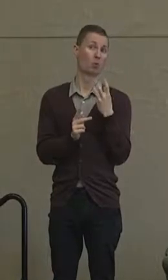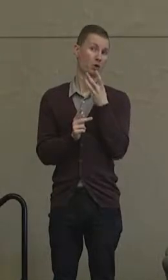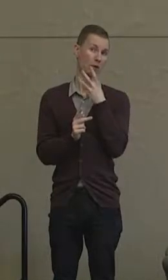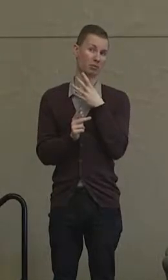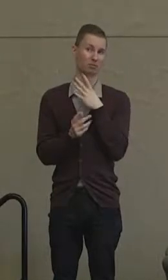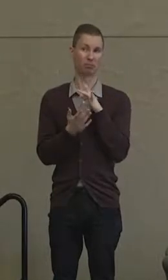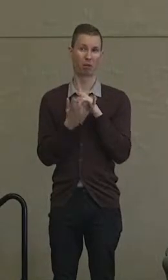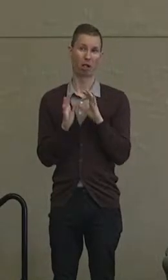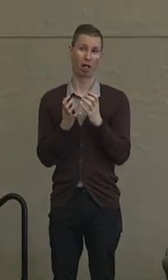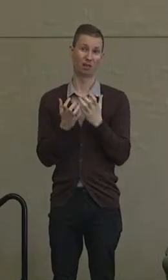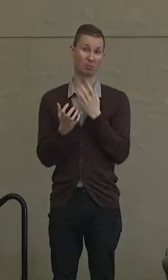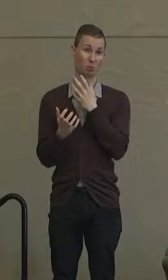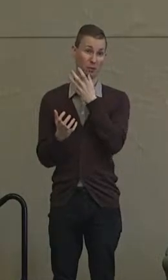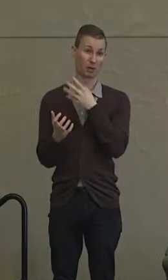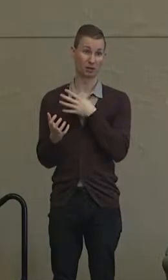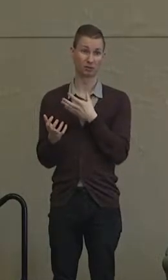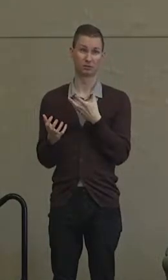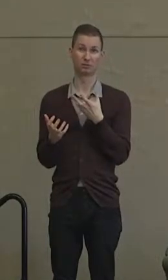middle class